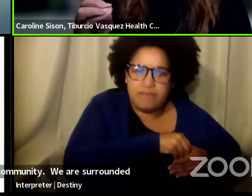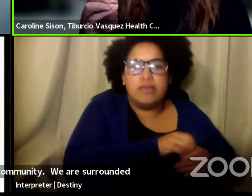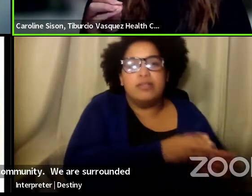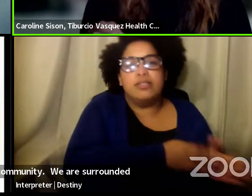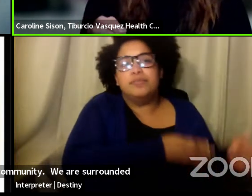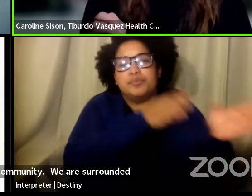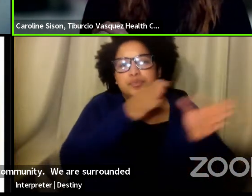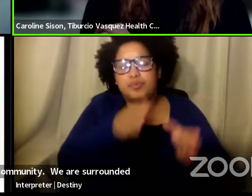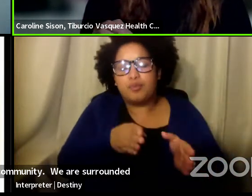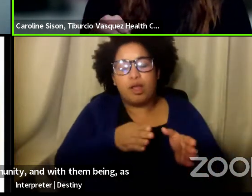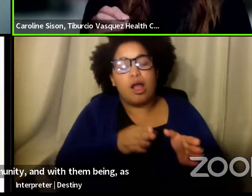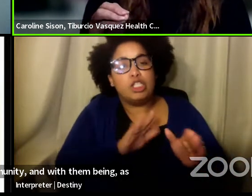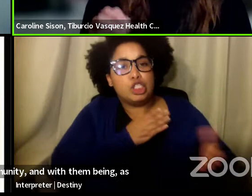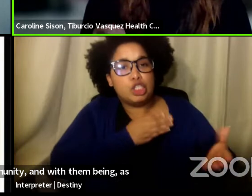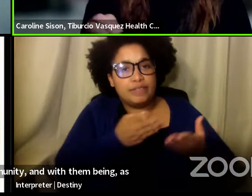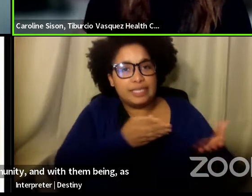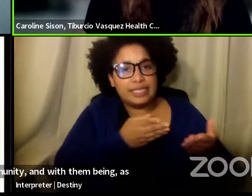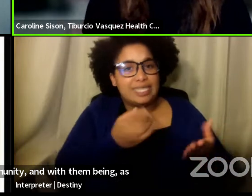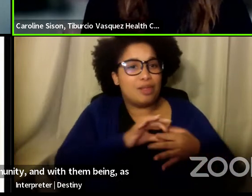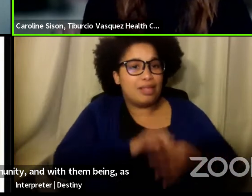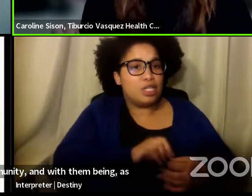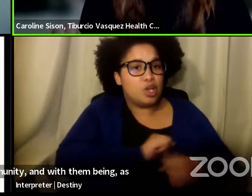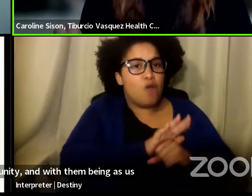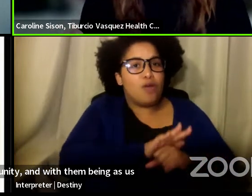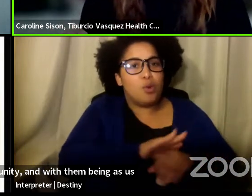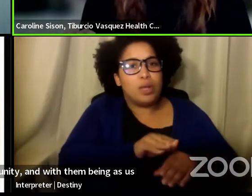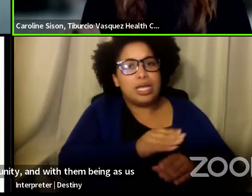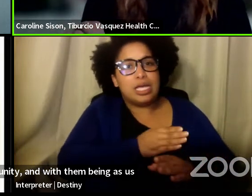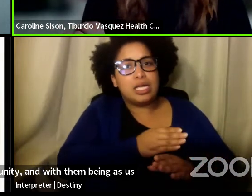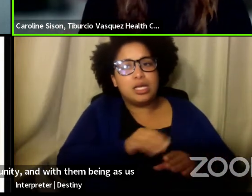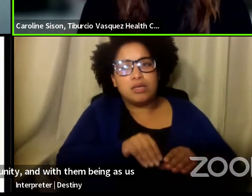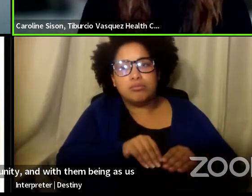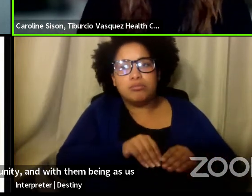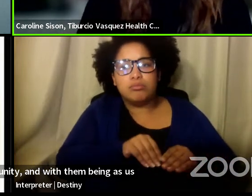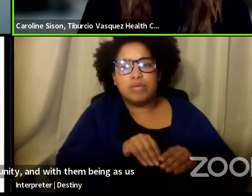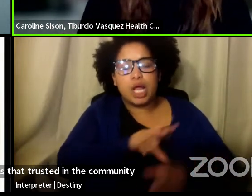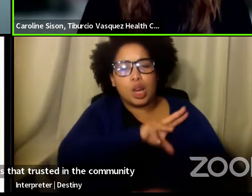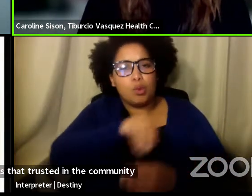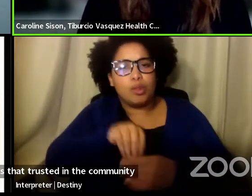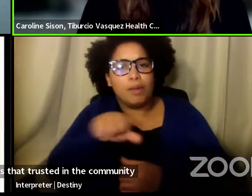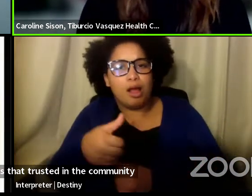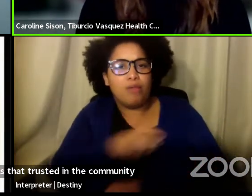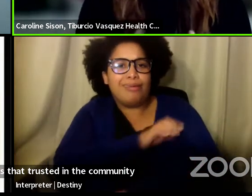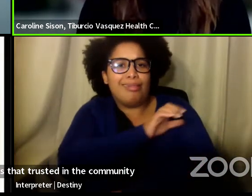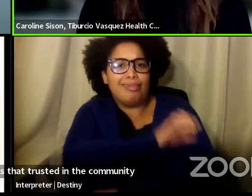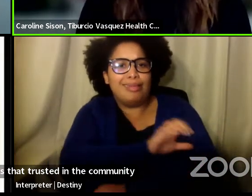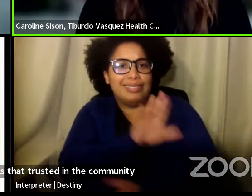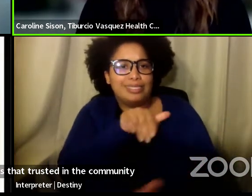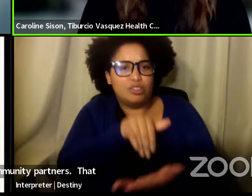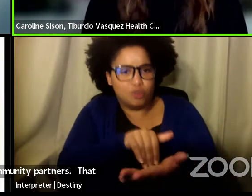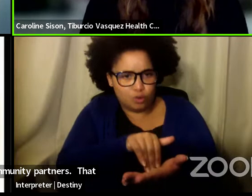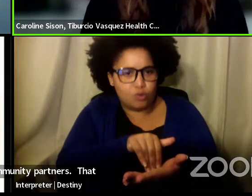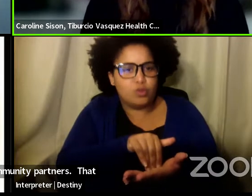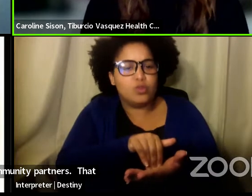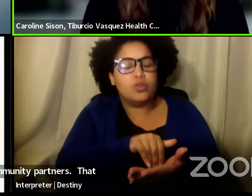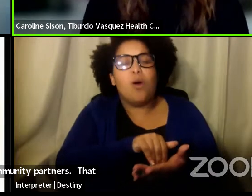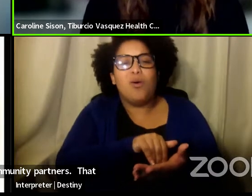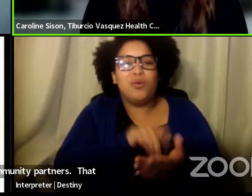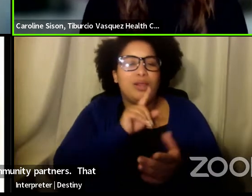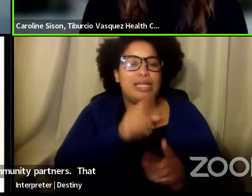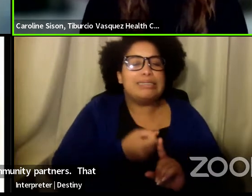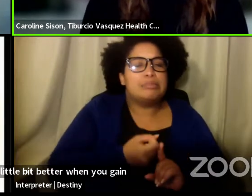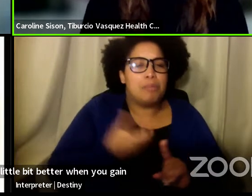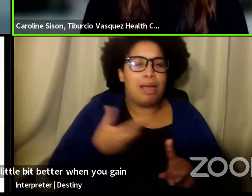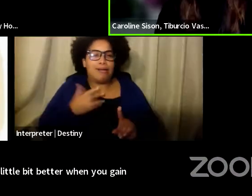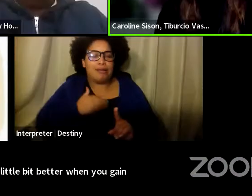services to our different clinic centers. So this kind of helps with expanding the access,